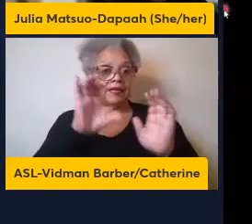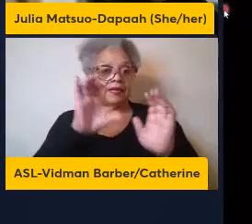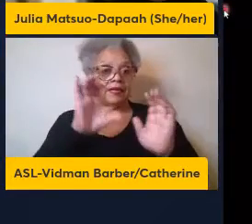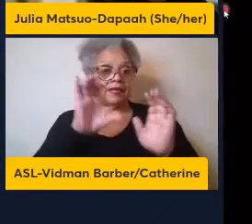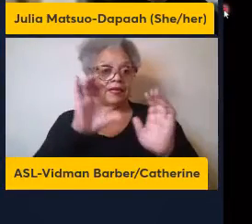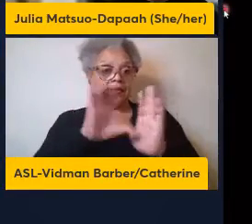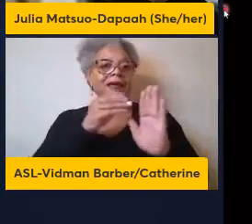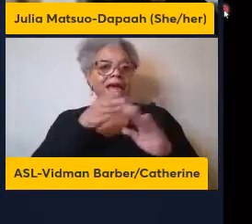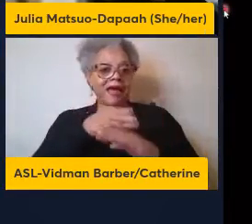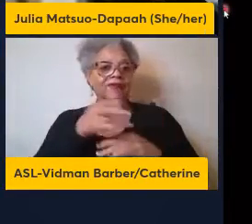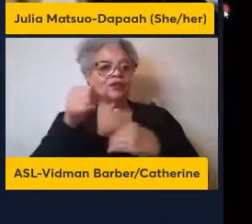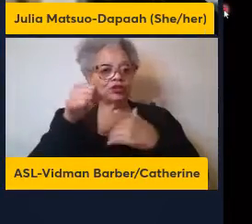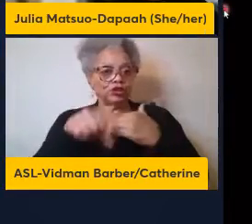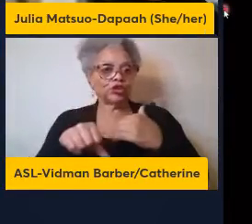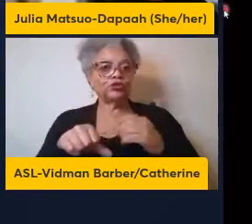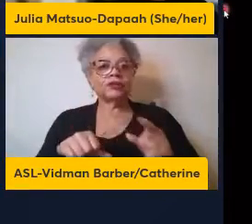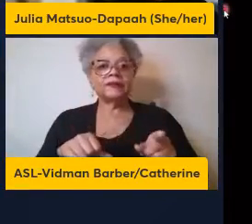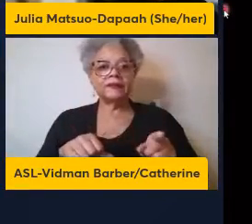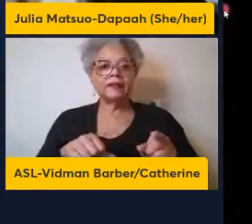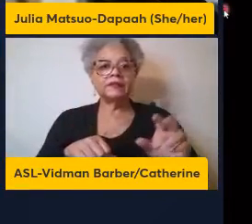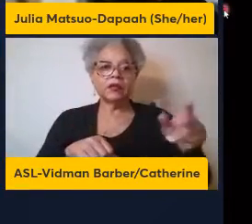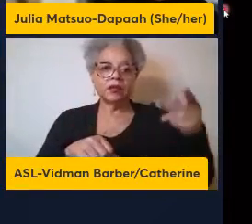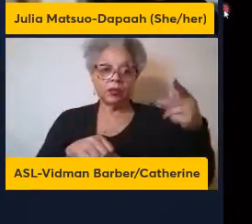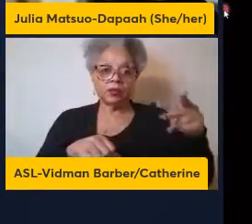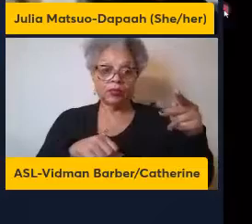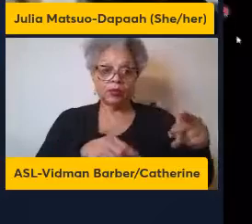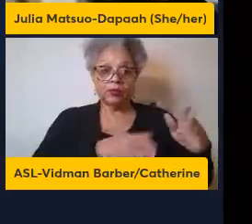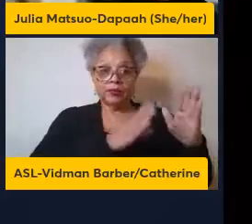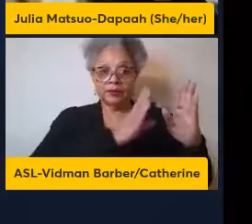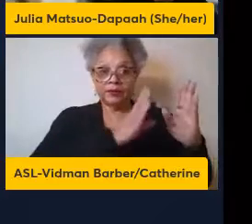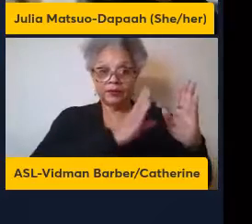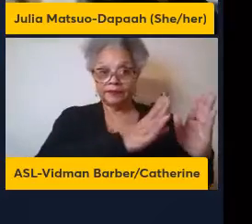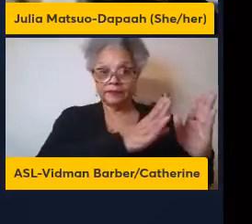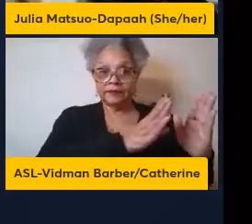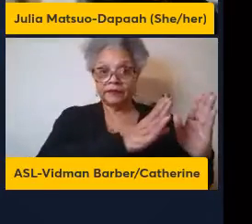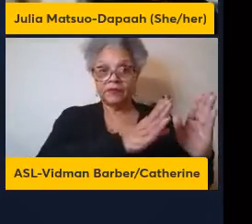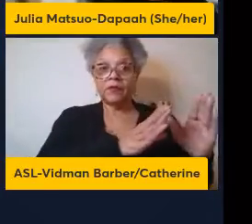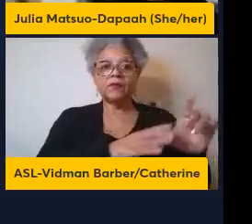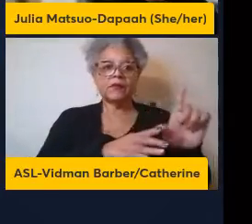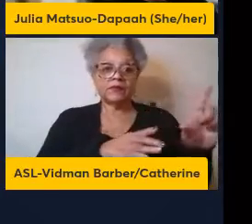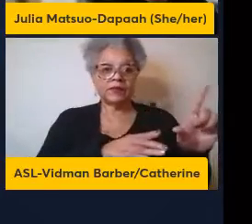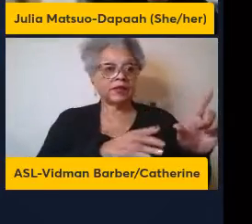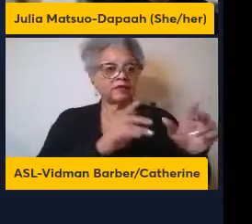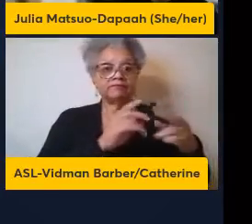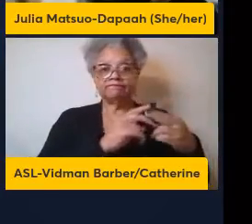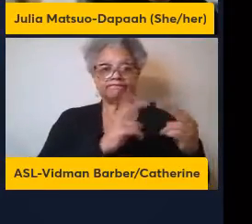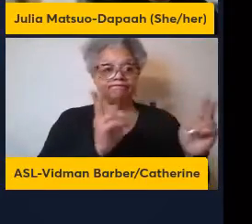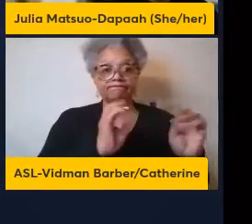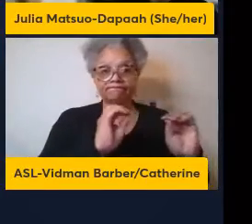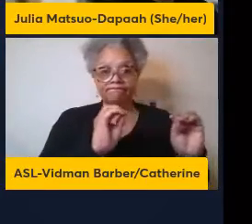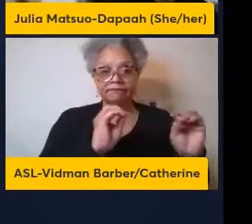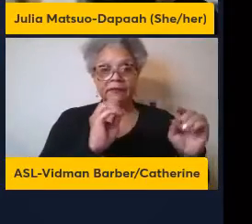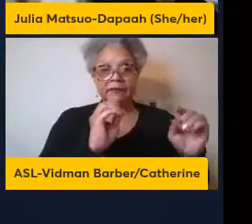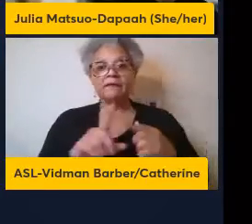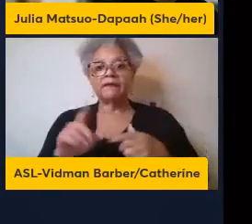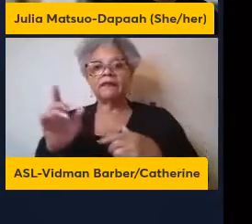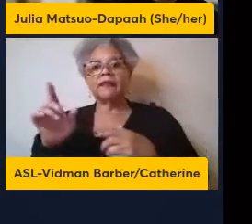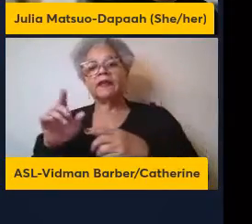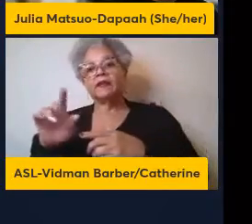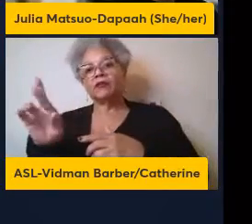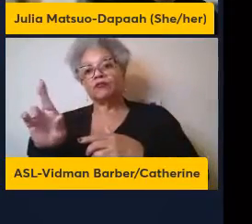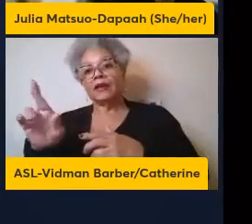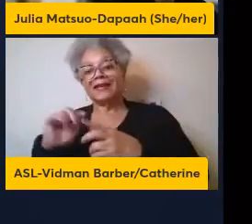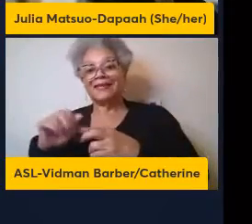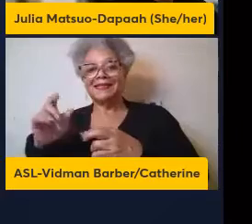Again, in purple are the blood vessels and in green the parasites. On the left is naive, on the right is the infected brain. And